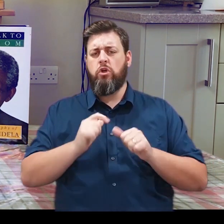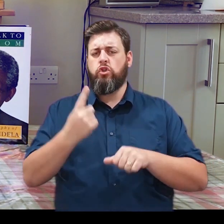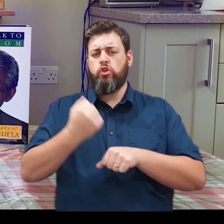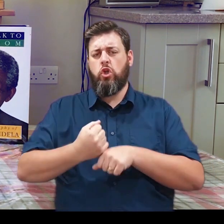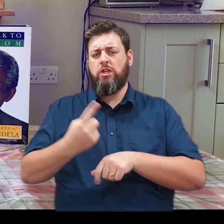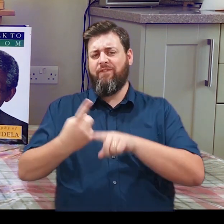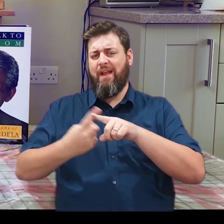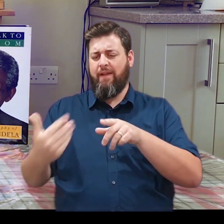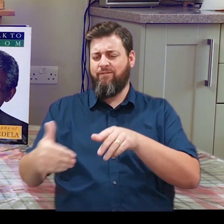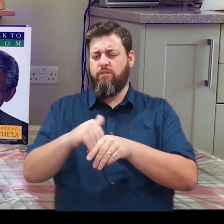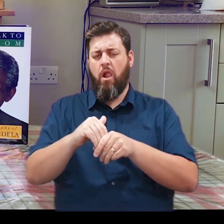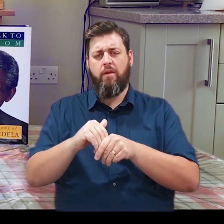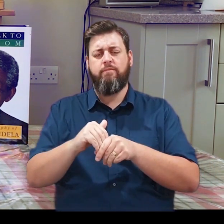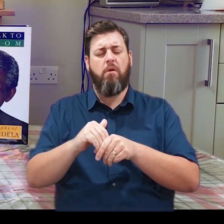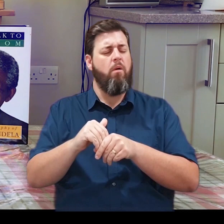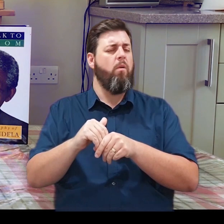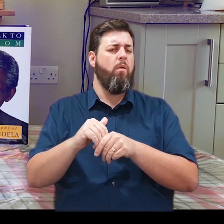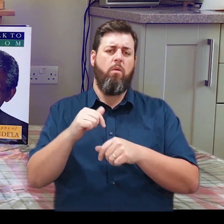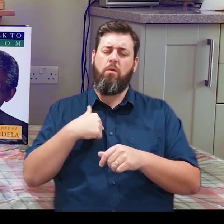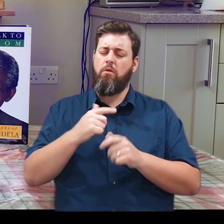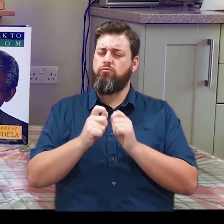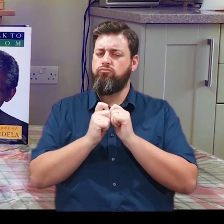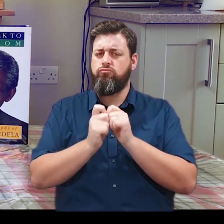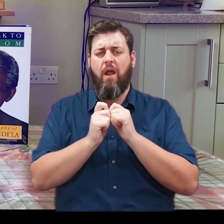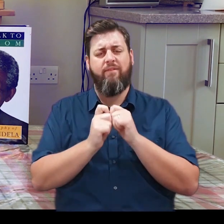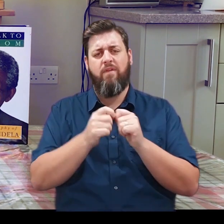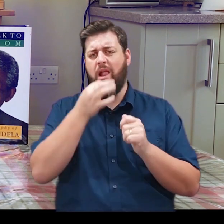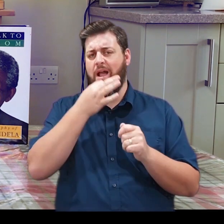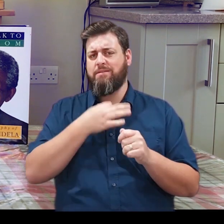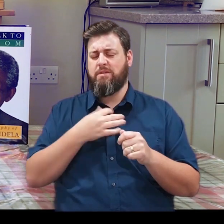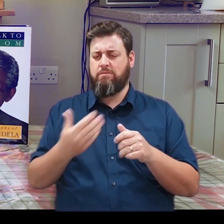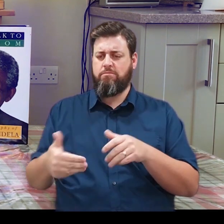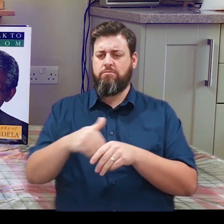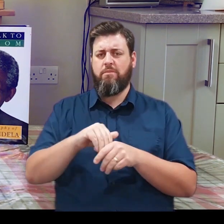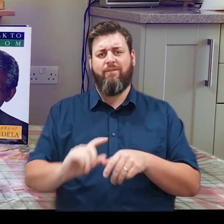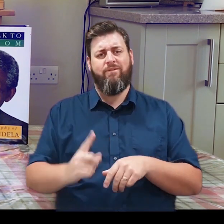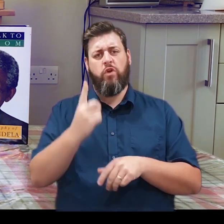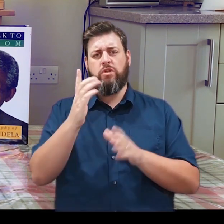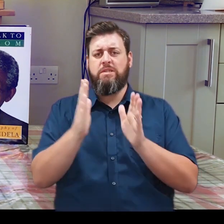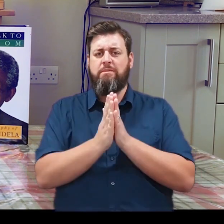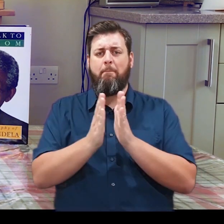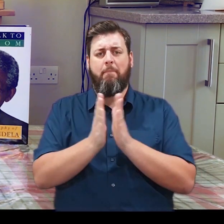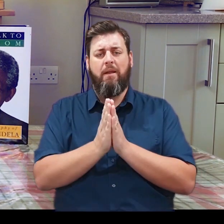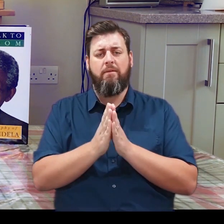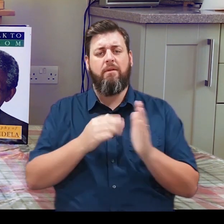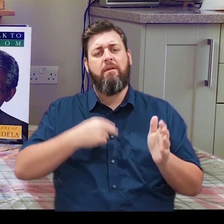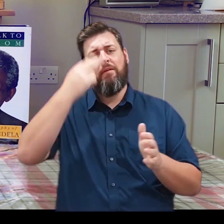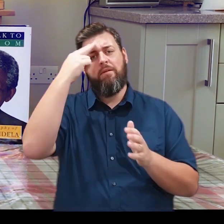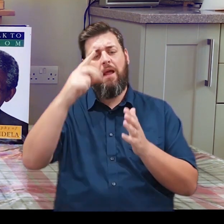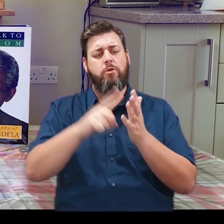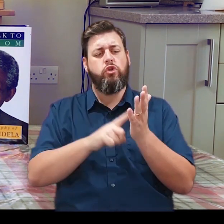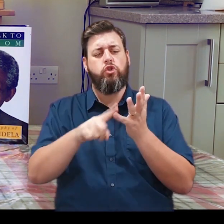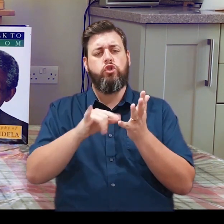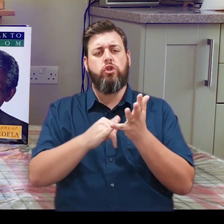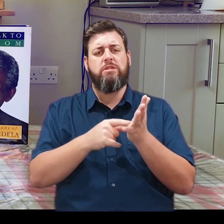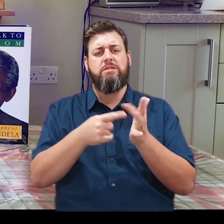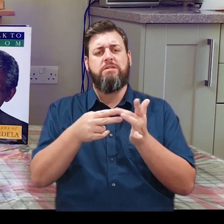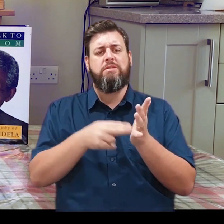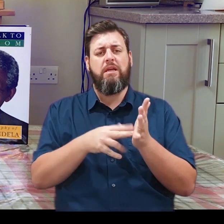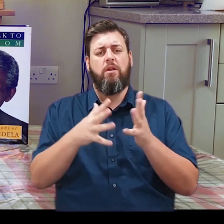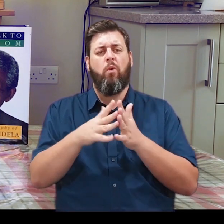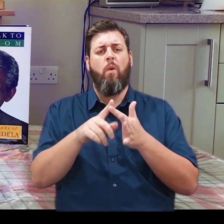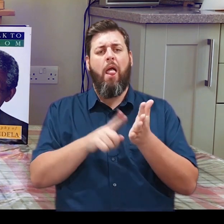particularly I'm very grateful for being asked to do this first assembly. My name's Justin Welby. I'm the Archbishop of Canterbury,